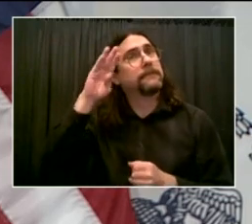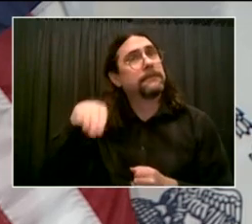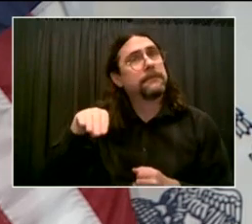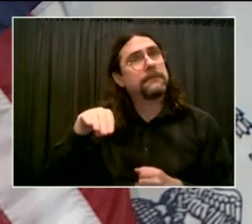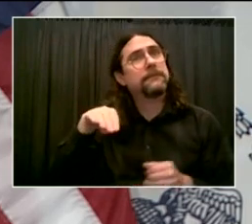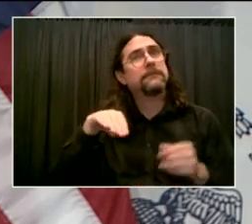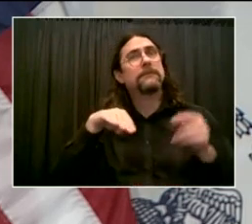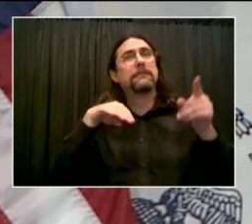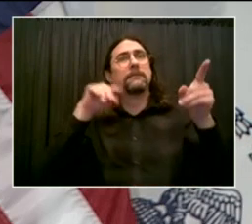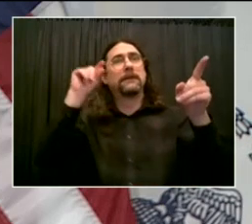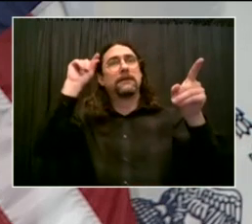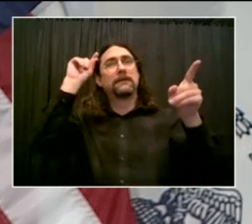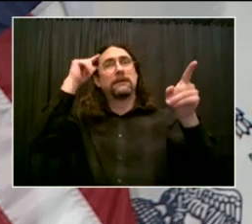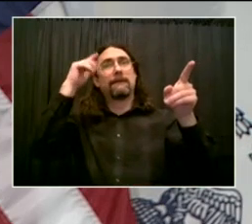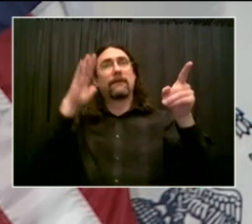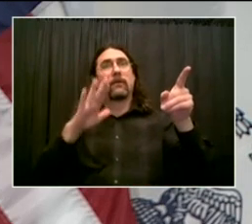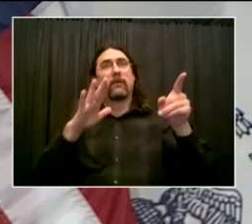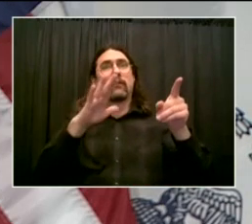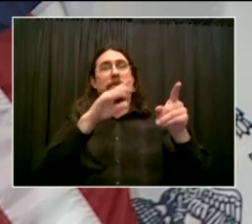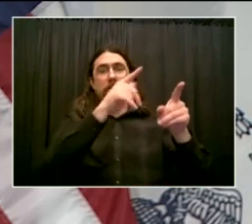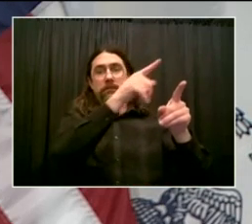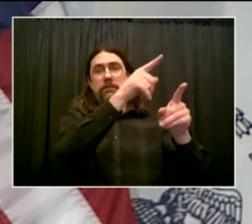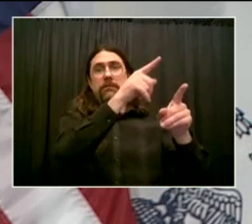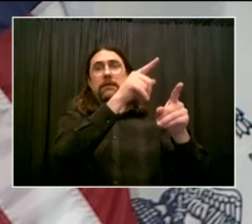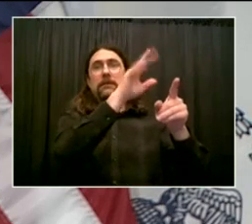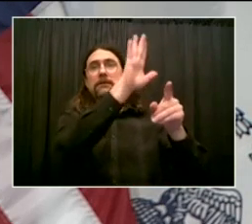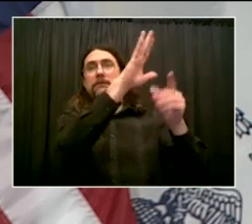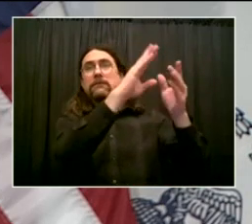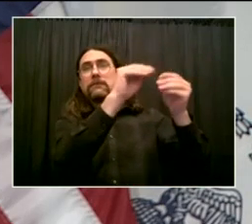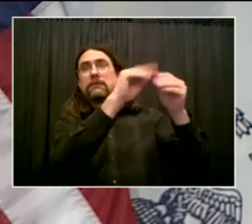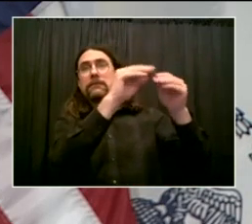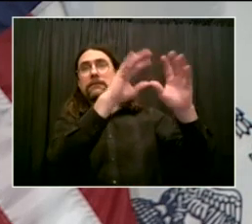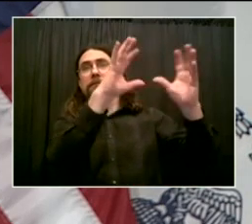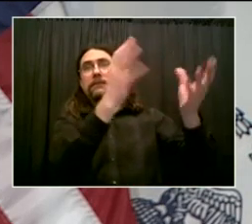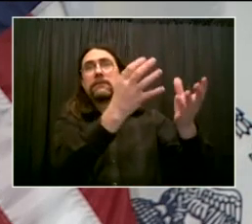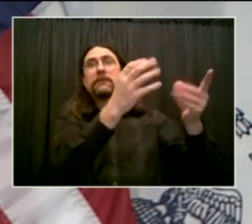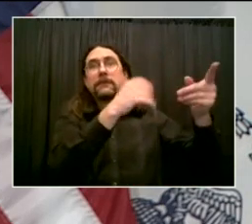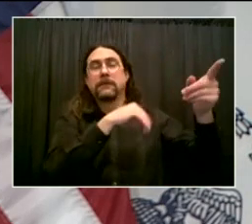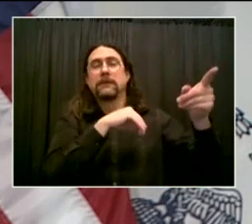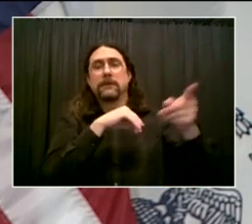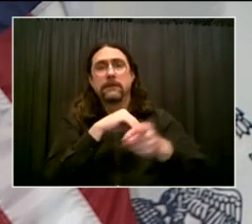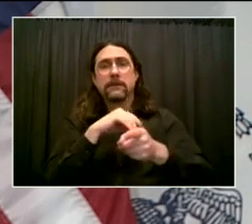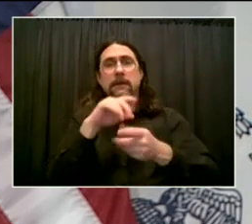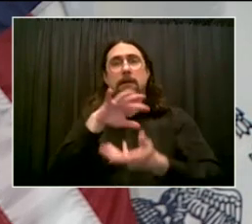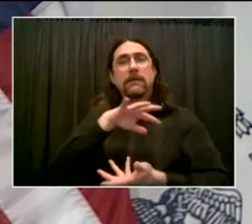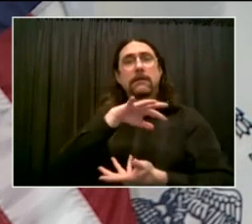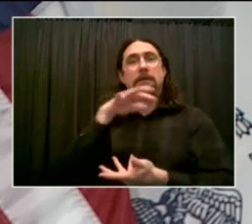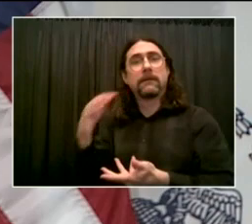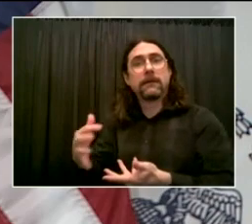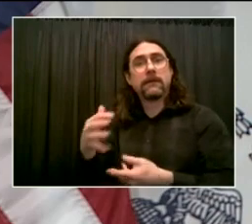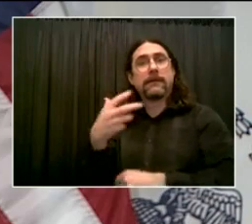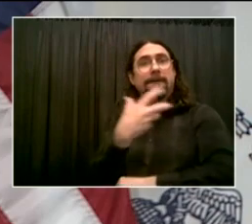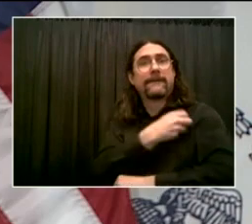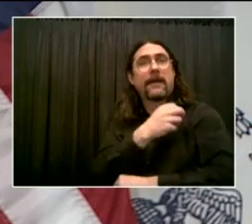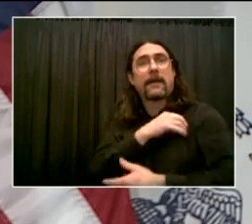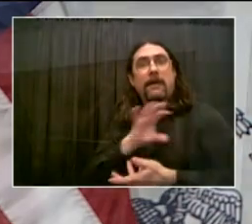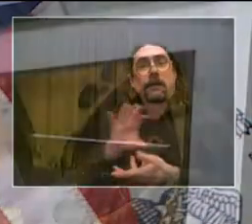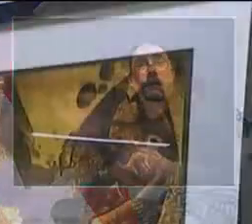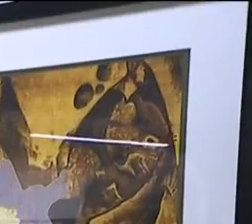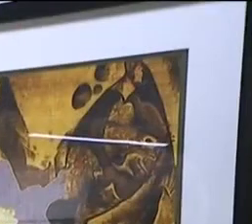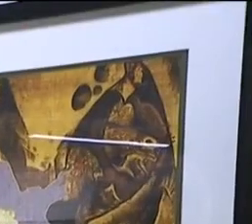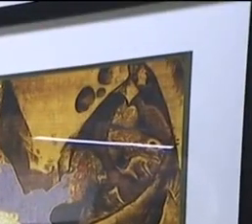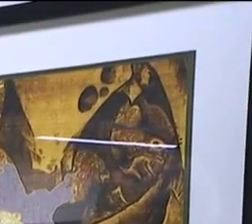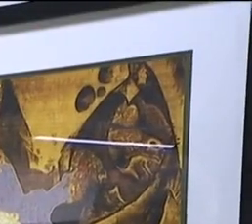is the definition of corruption. It is disgusting. It is dangerous. The mayor wants a new investigation